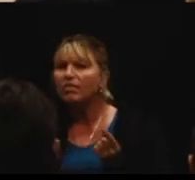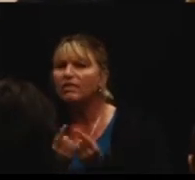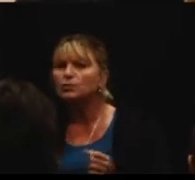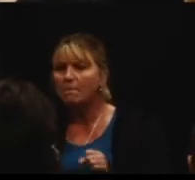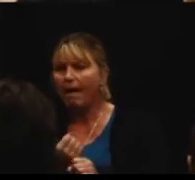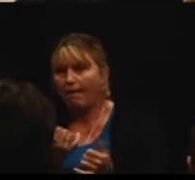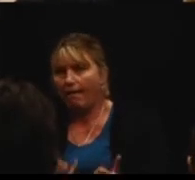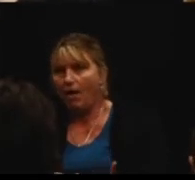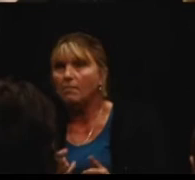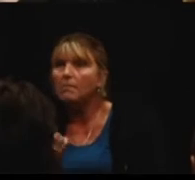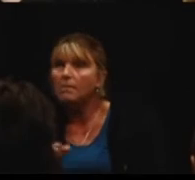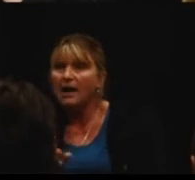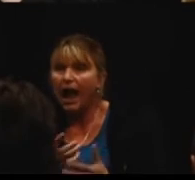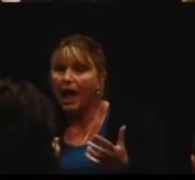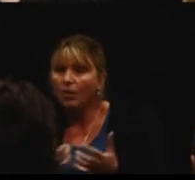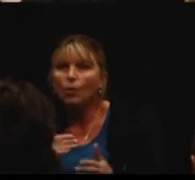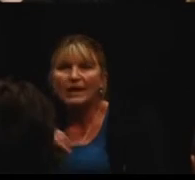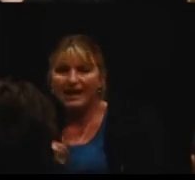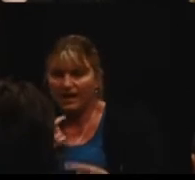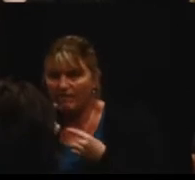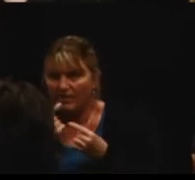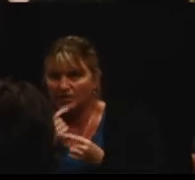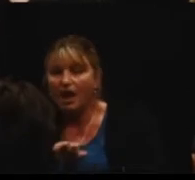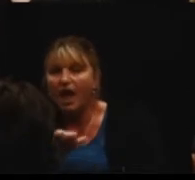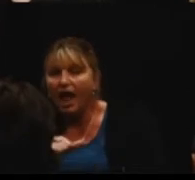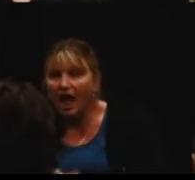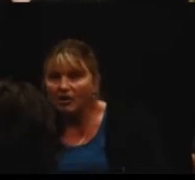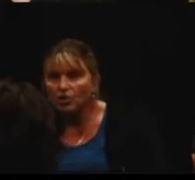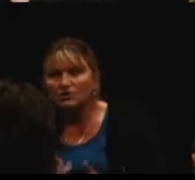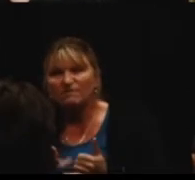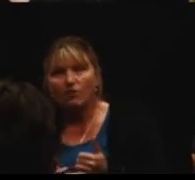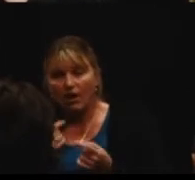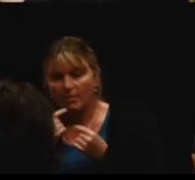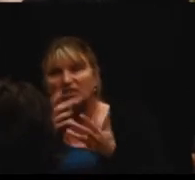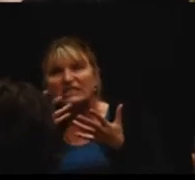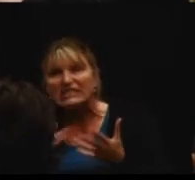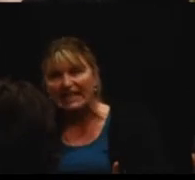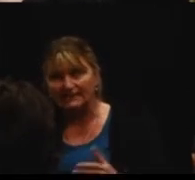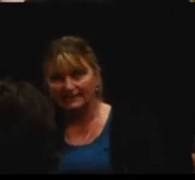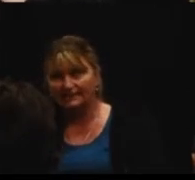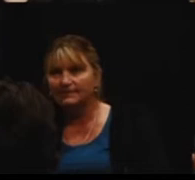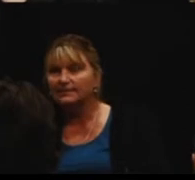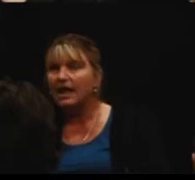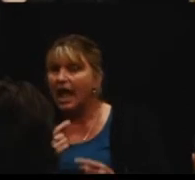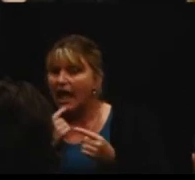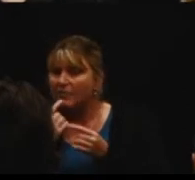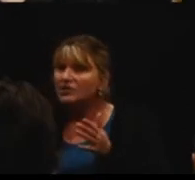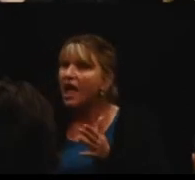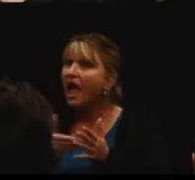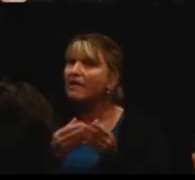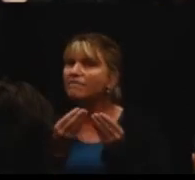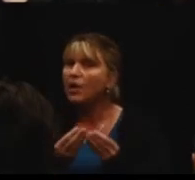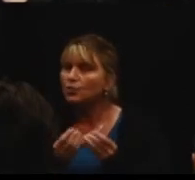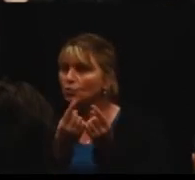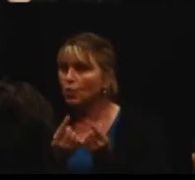to do that, we need information. Agriculture has become very information dense. And so information will add value to our products.